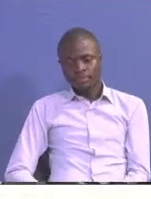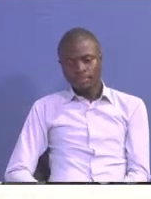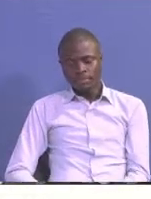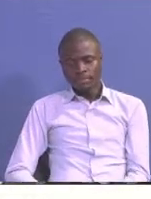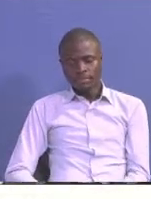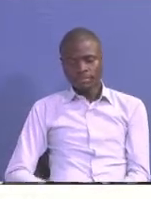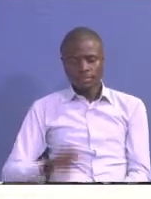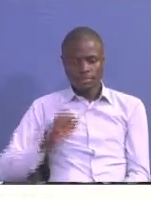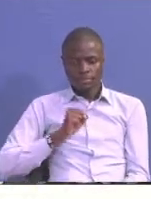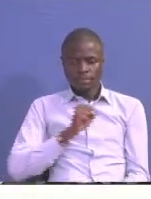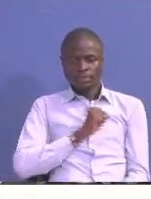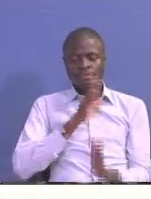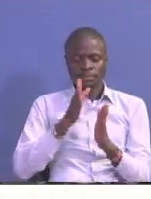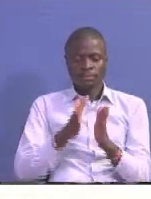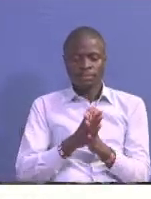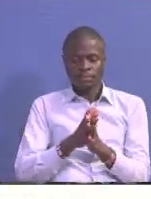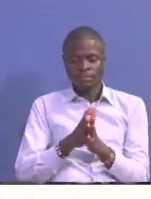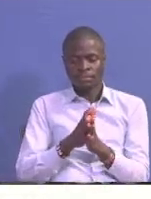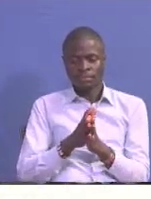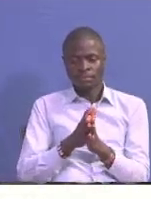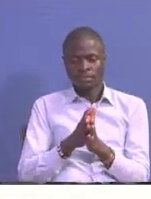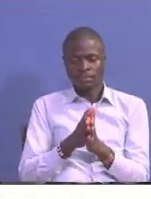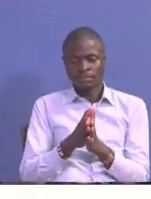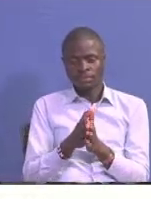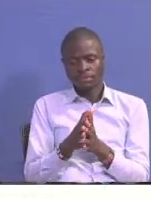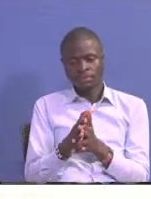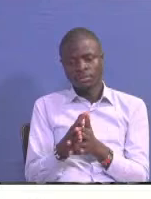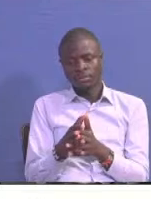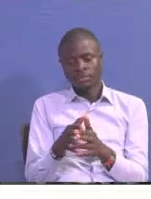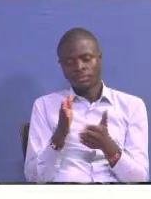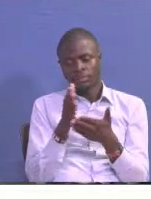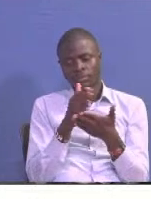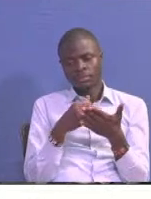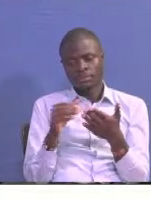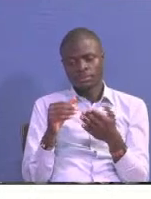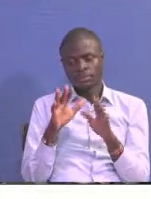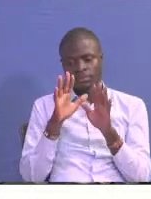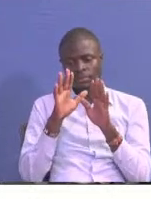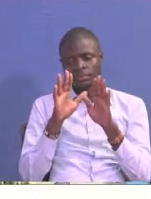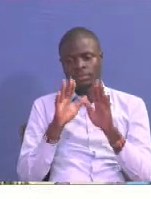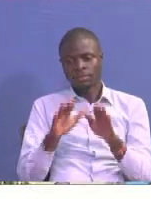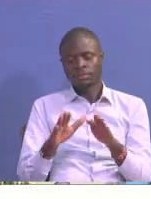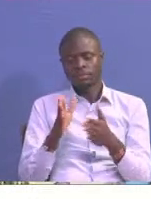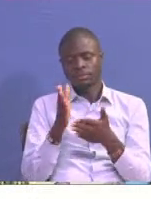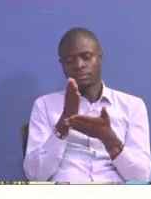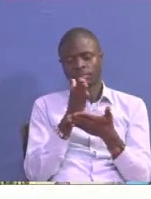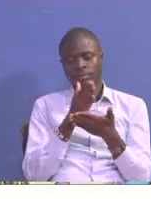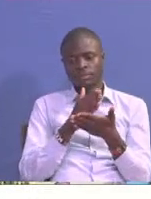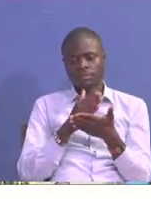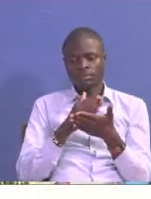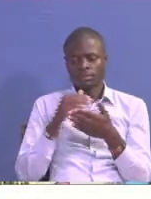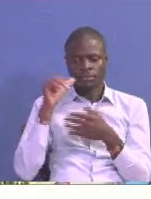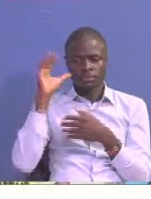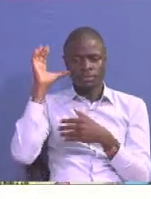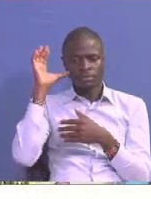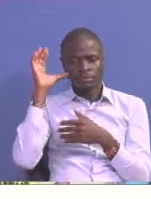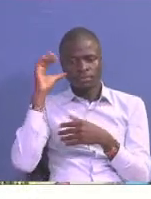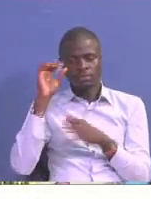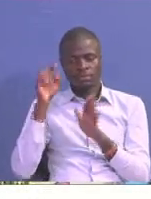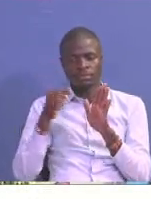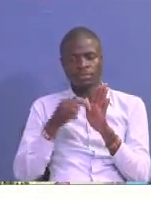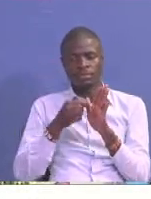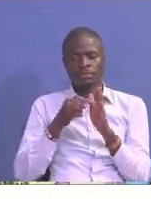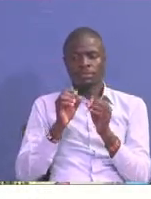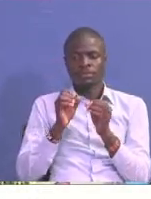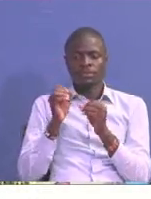The senators, you are here as part of very critical content and audience in this particular